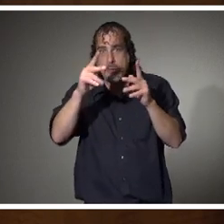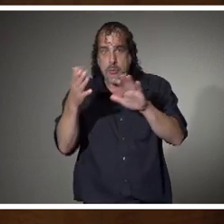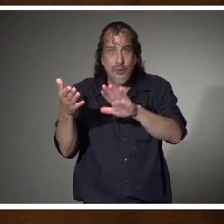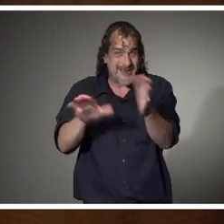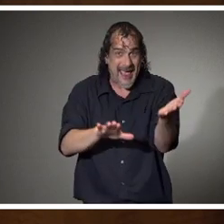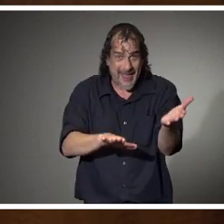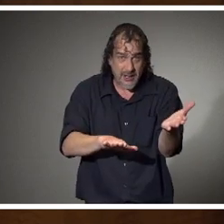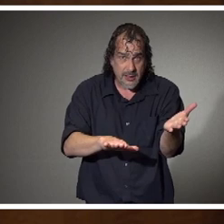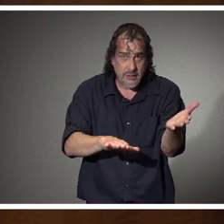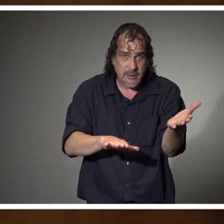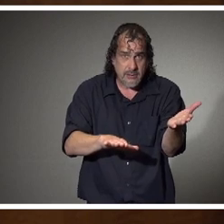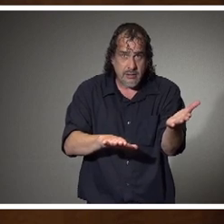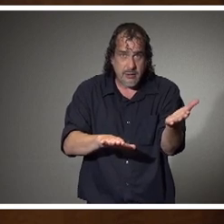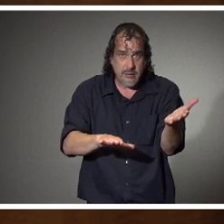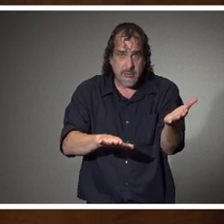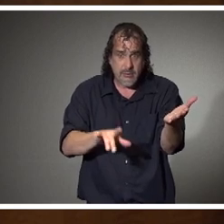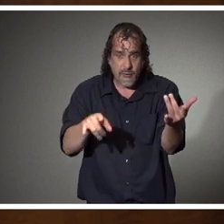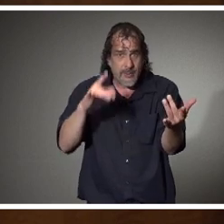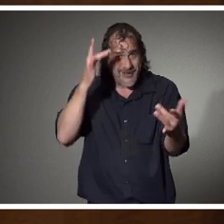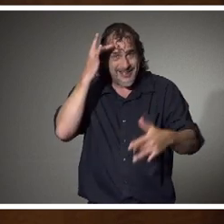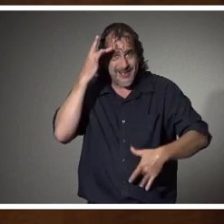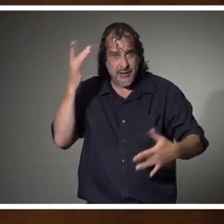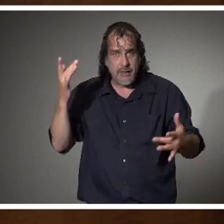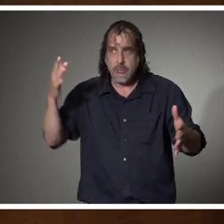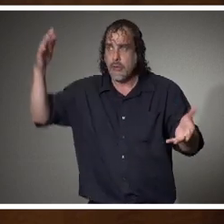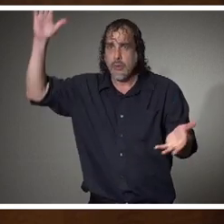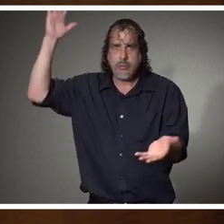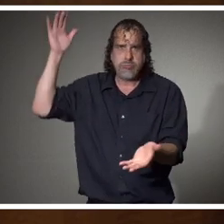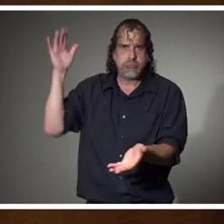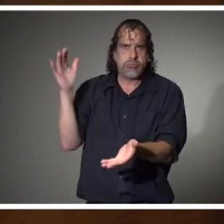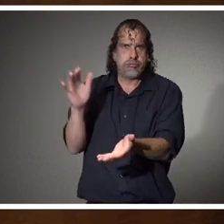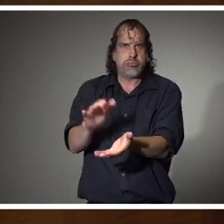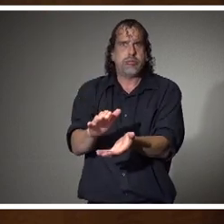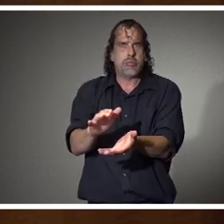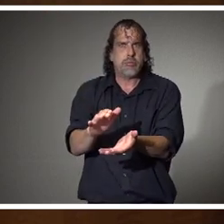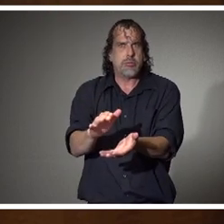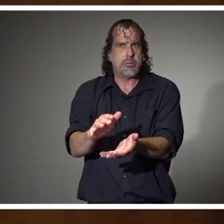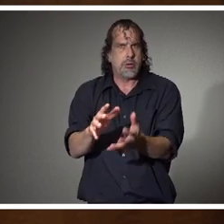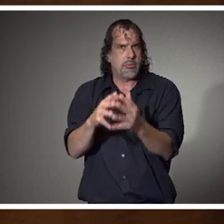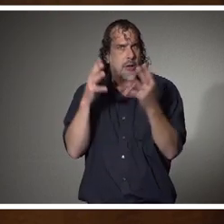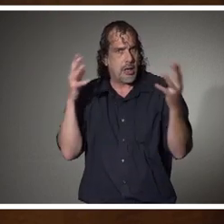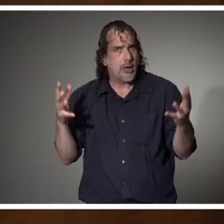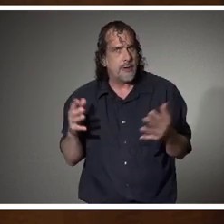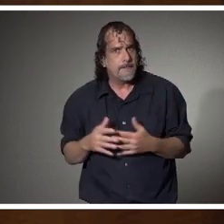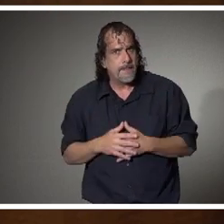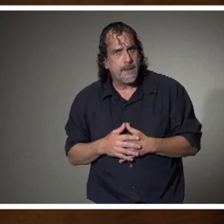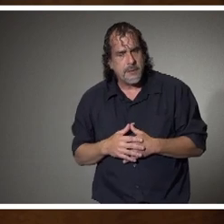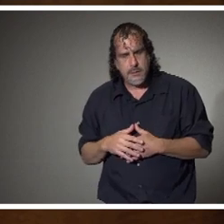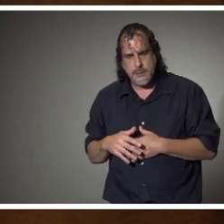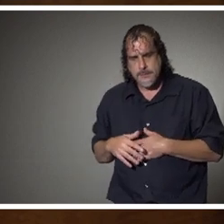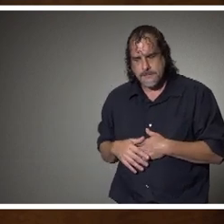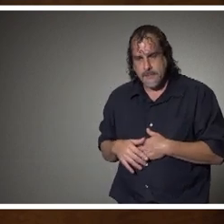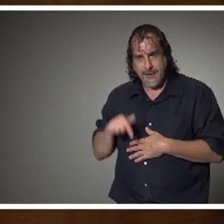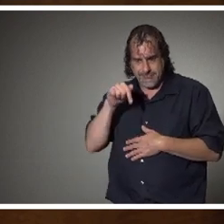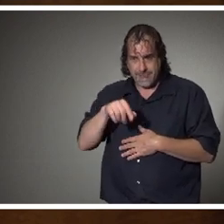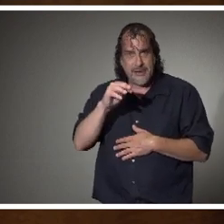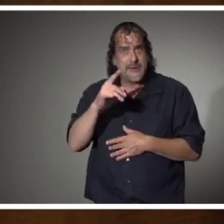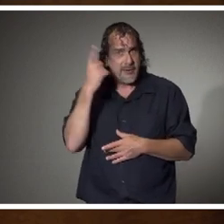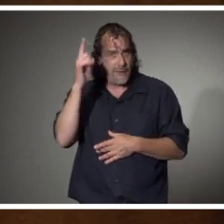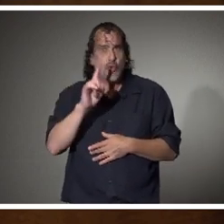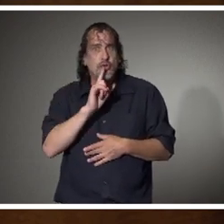dying from this horrible virus, has been reduced significantly, and certainly that has been the case in